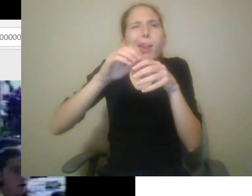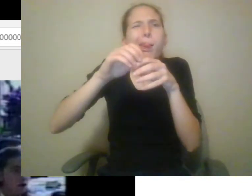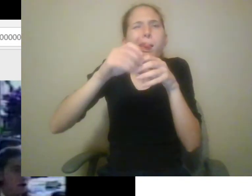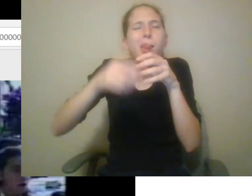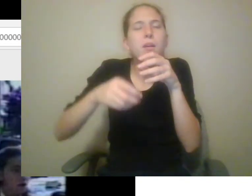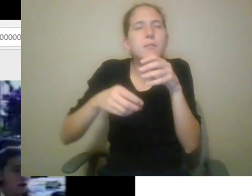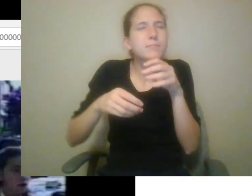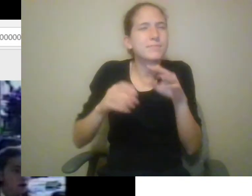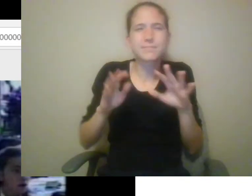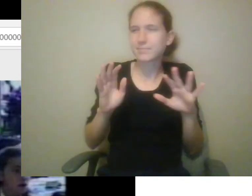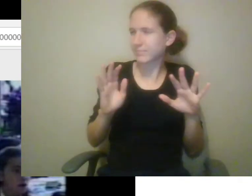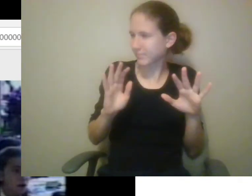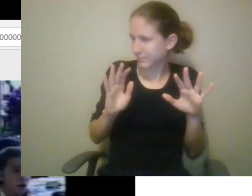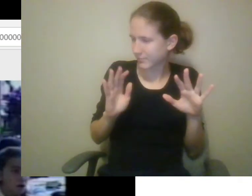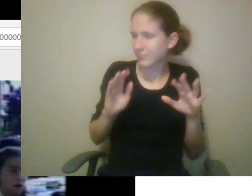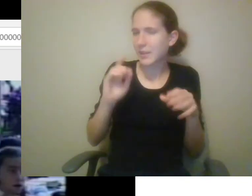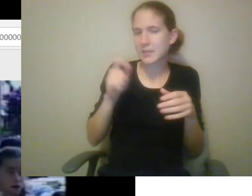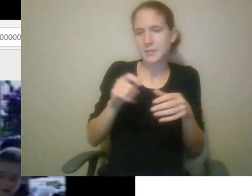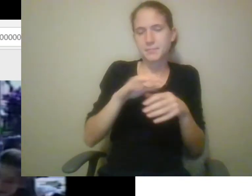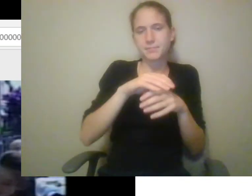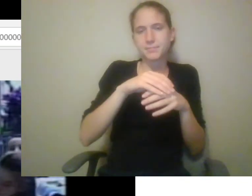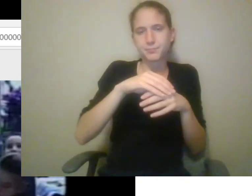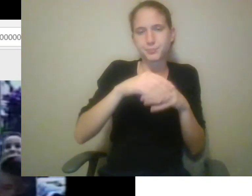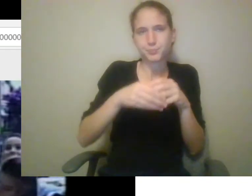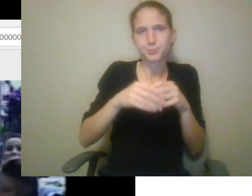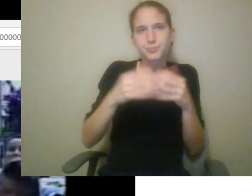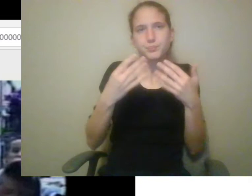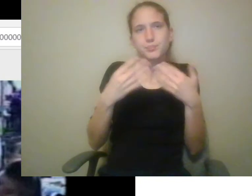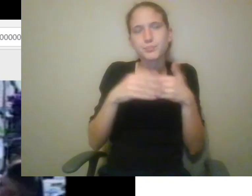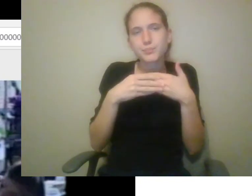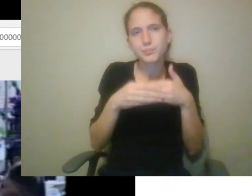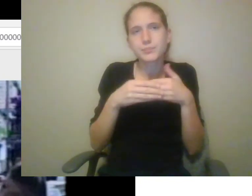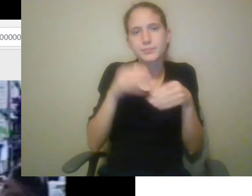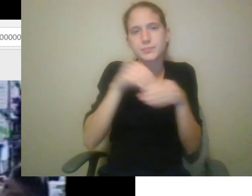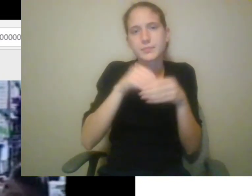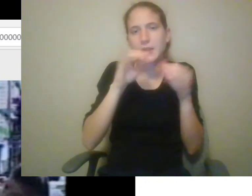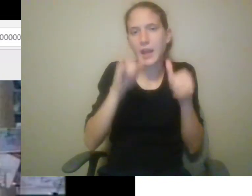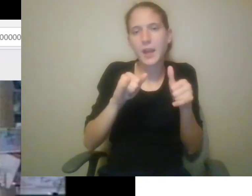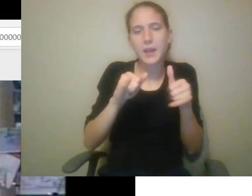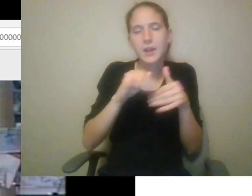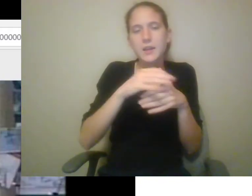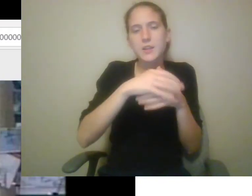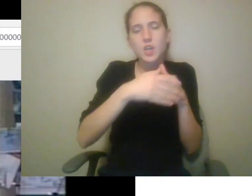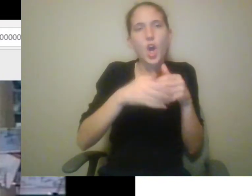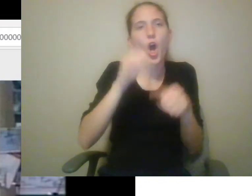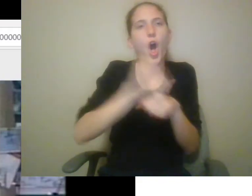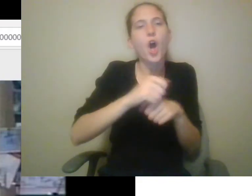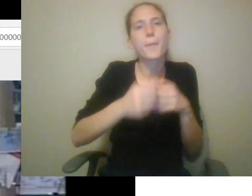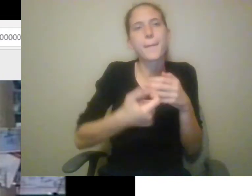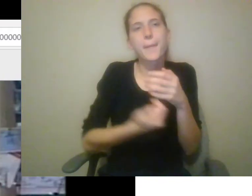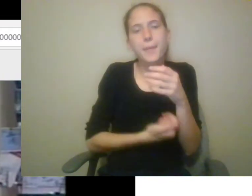Yeah, but see, I want the membrane. I want the membrane. Oh, Andrea? No, that's cheating too.